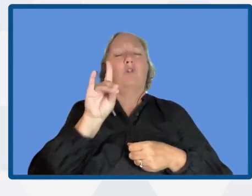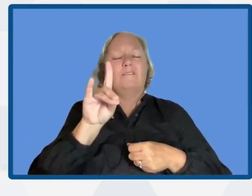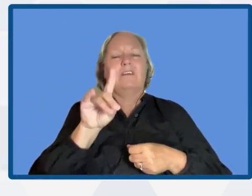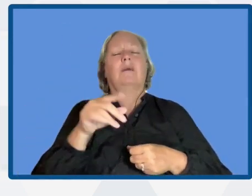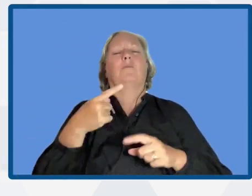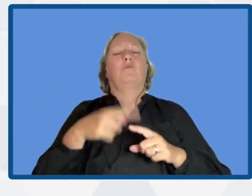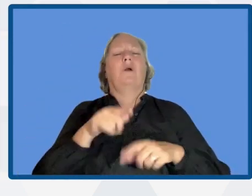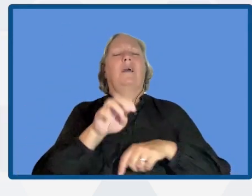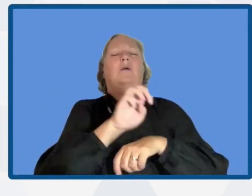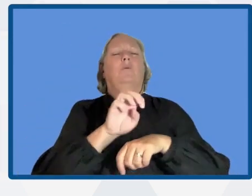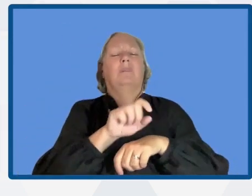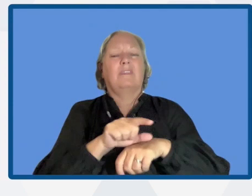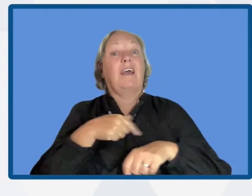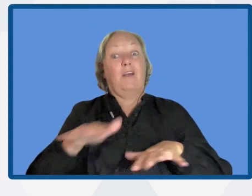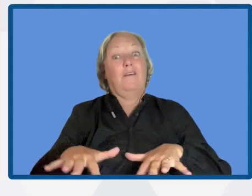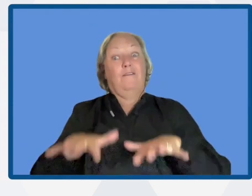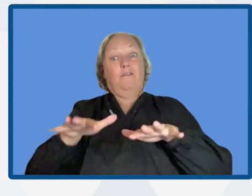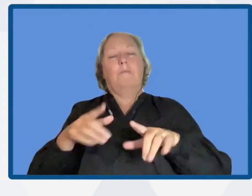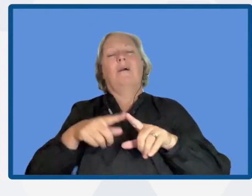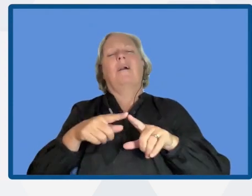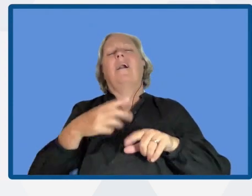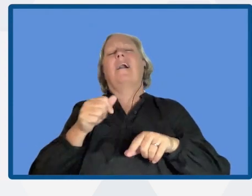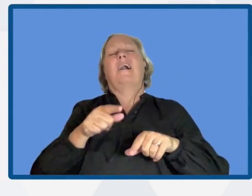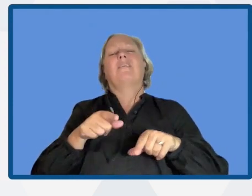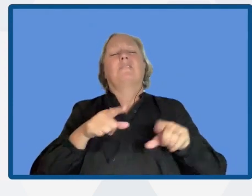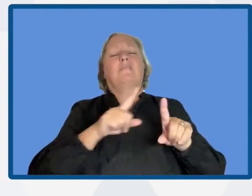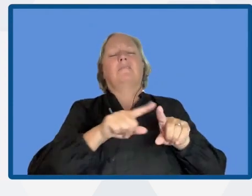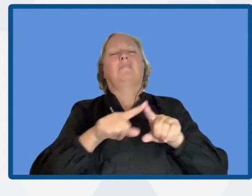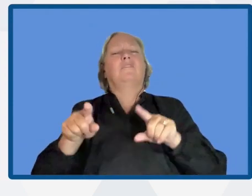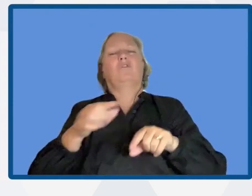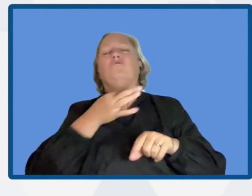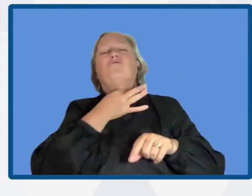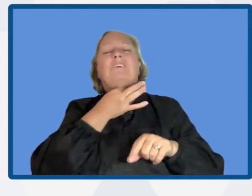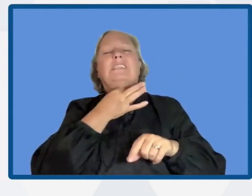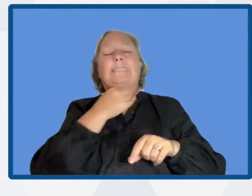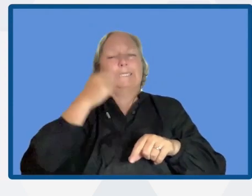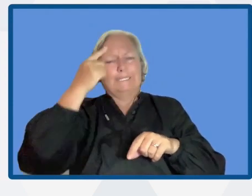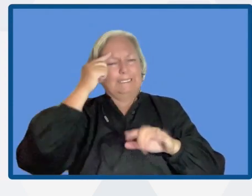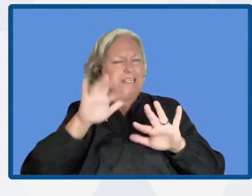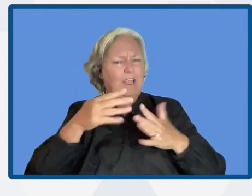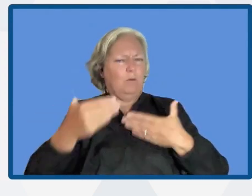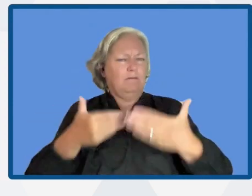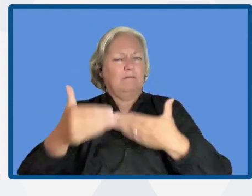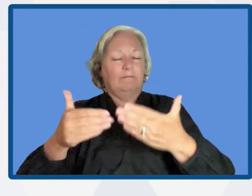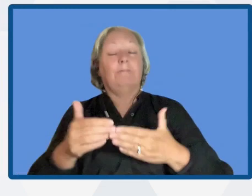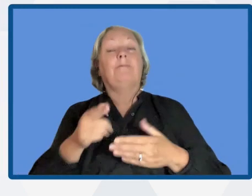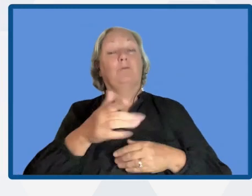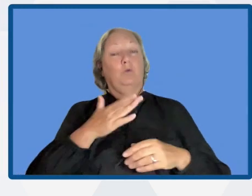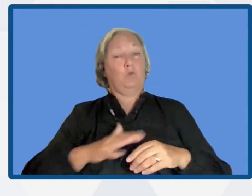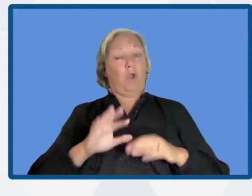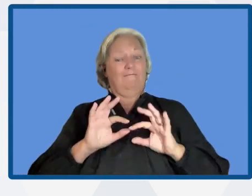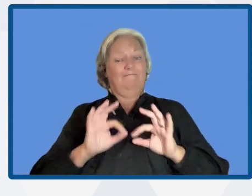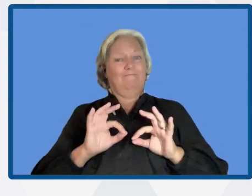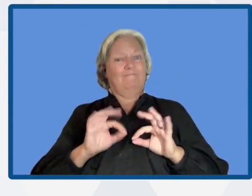floodings at the moment, but we also have a multi-risk approach. In order for anticipatory actions to be successful, we need